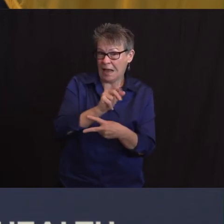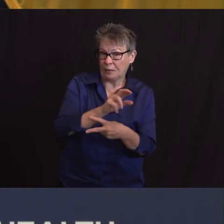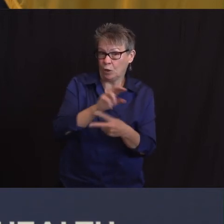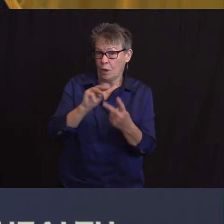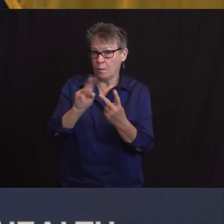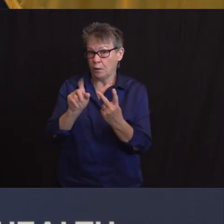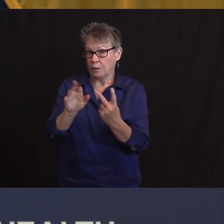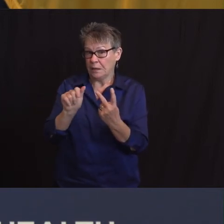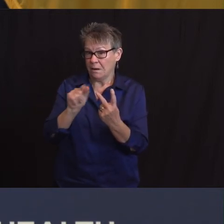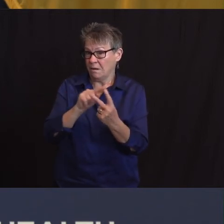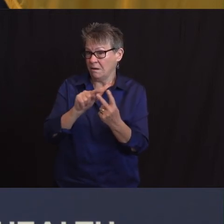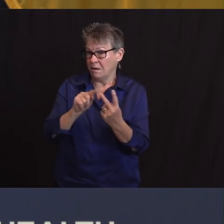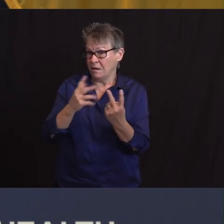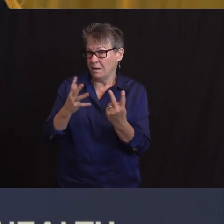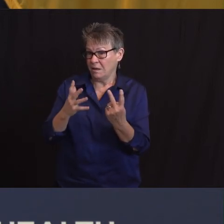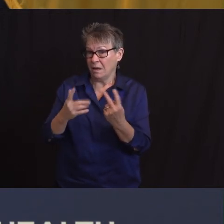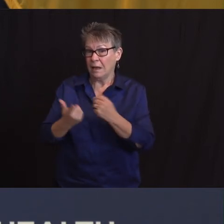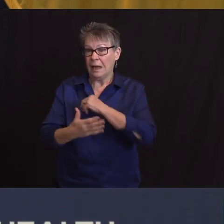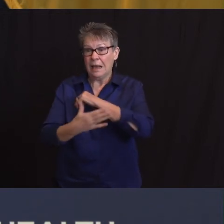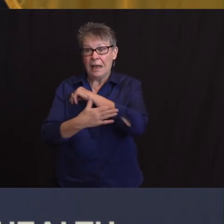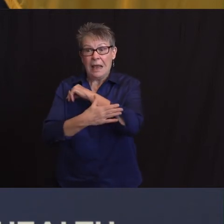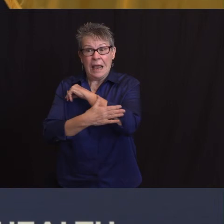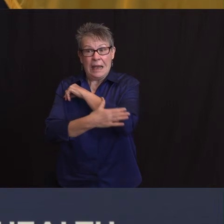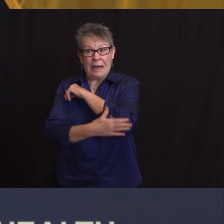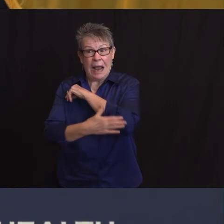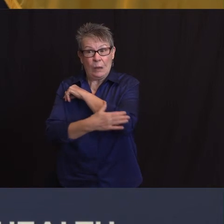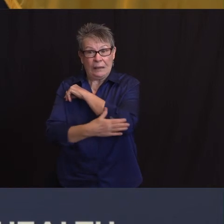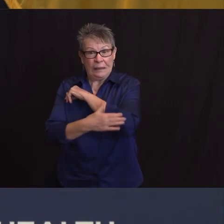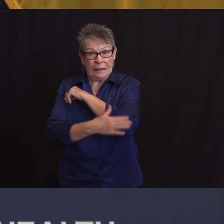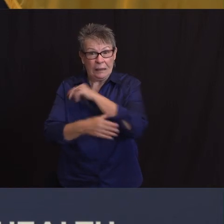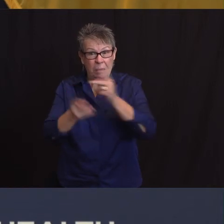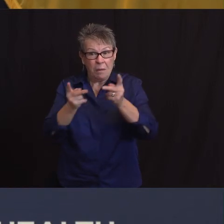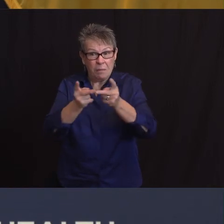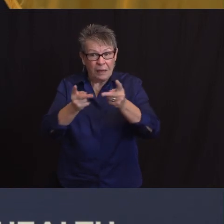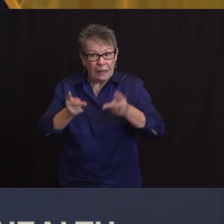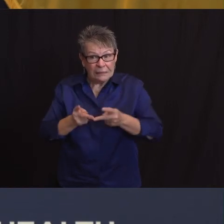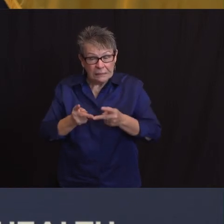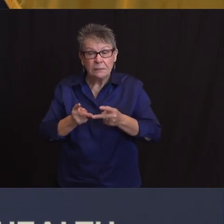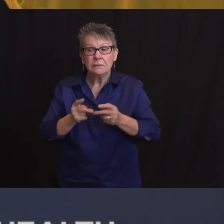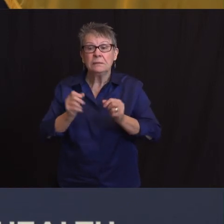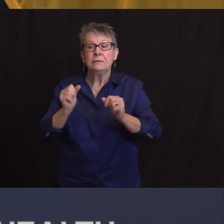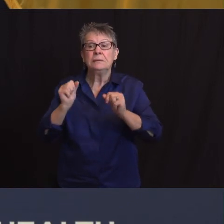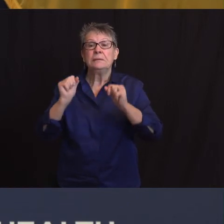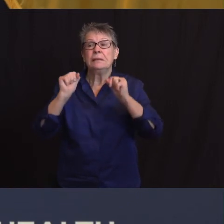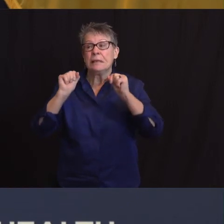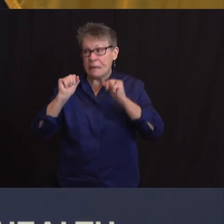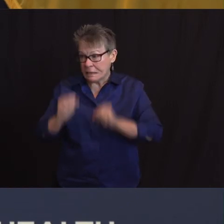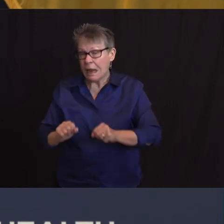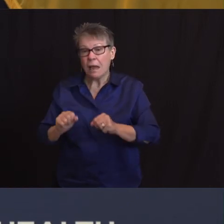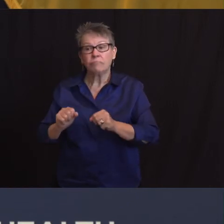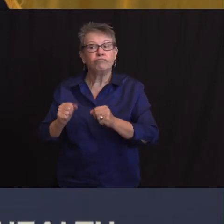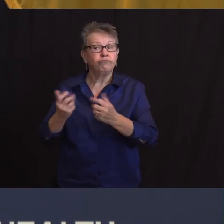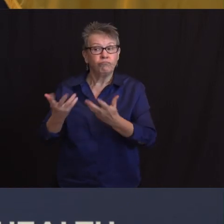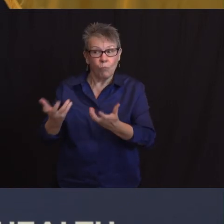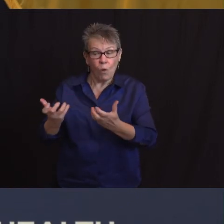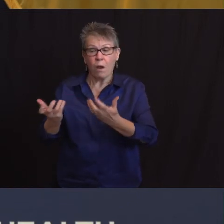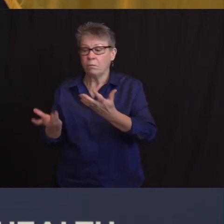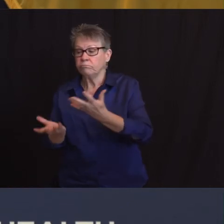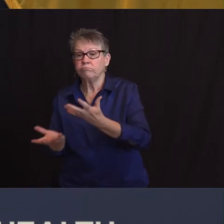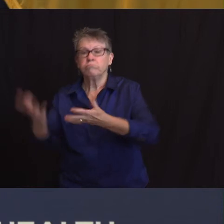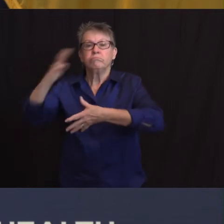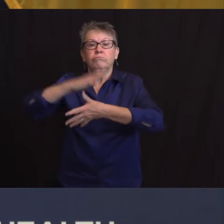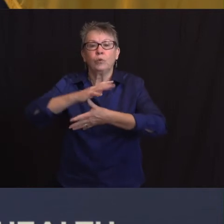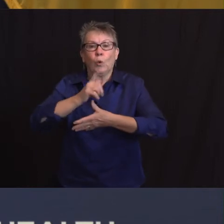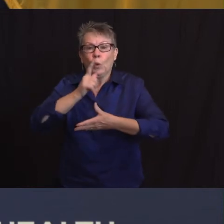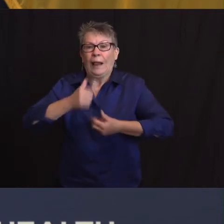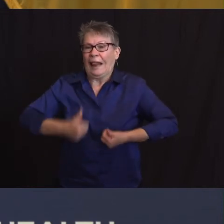say as a priority for their own residents. I actually am somewhat surprised on the mega sites.